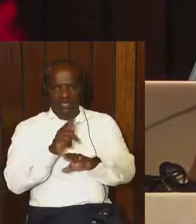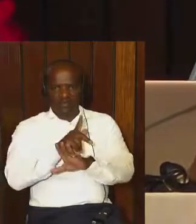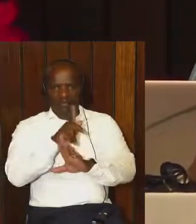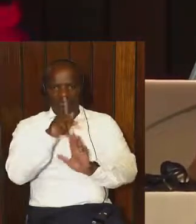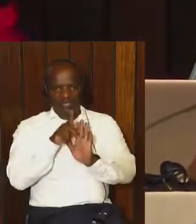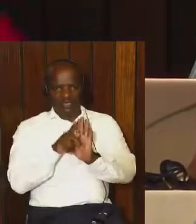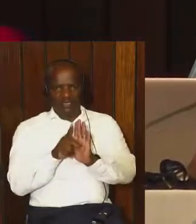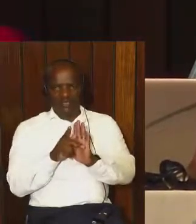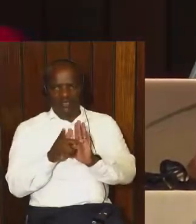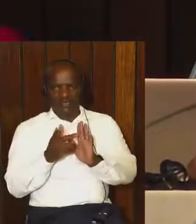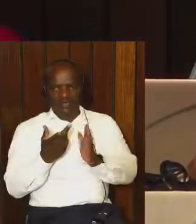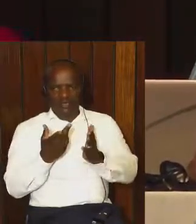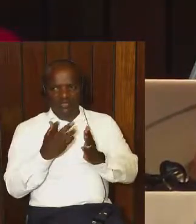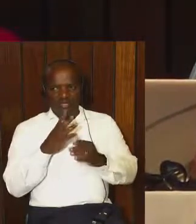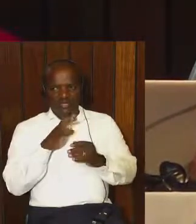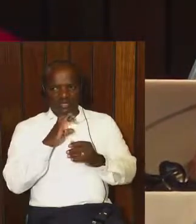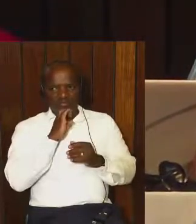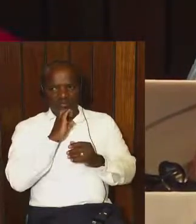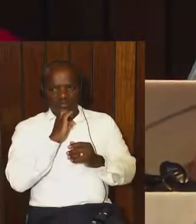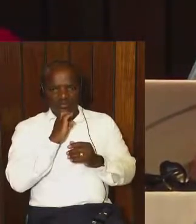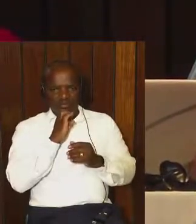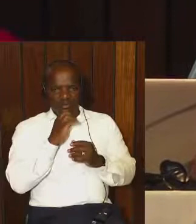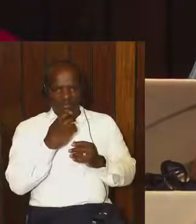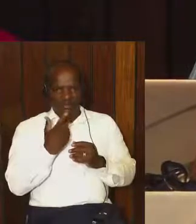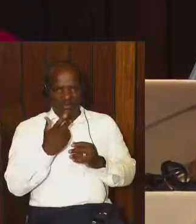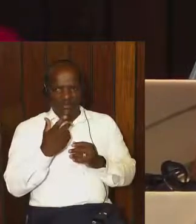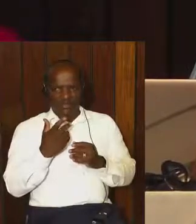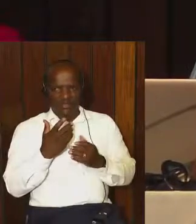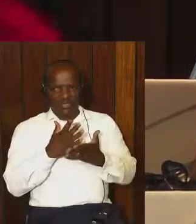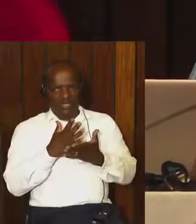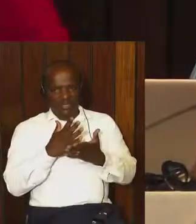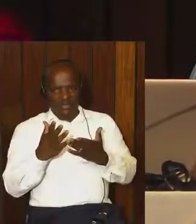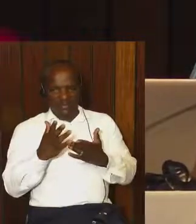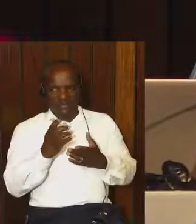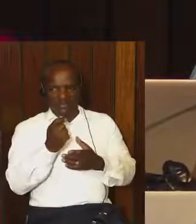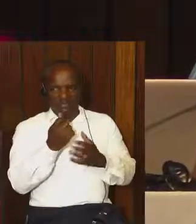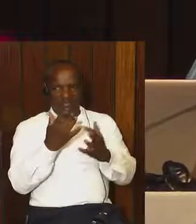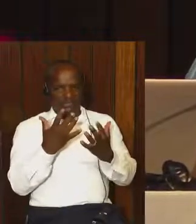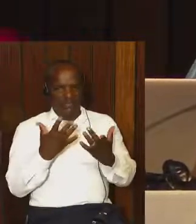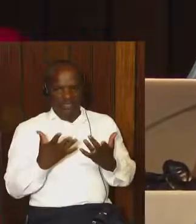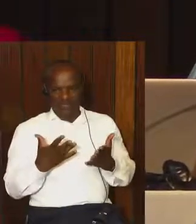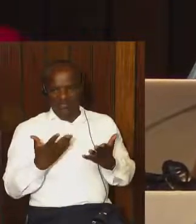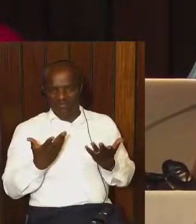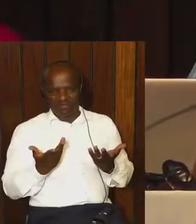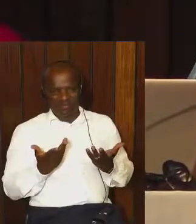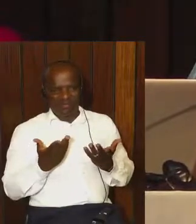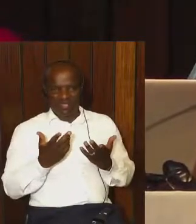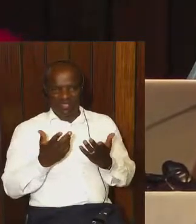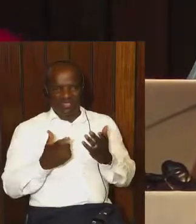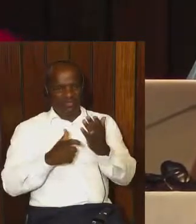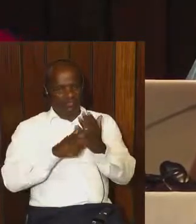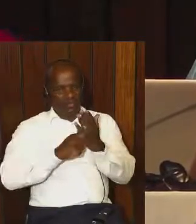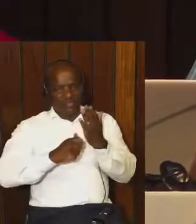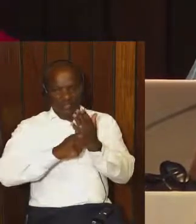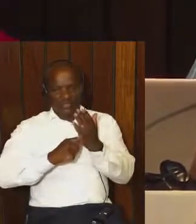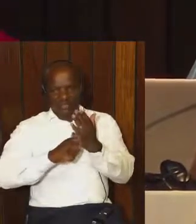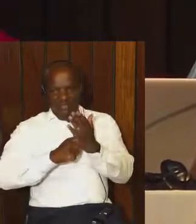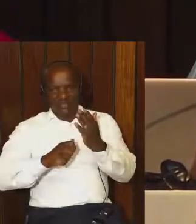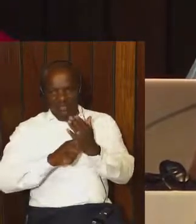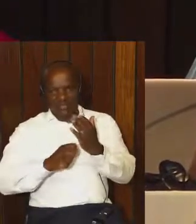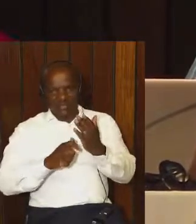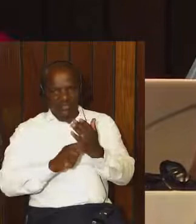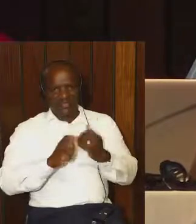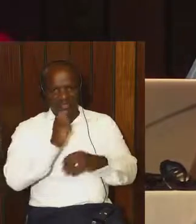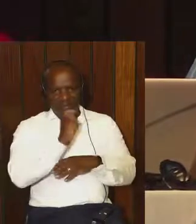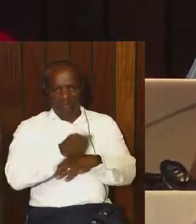What recourse do we have to reclaim some of those funds? Because you cannot expect taxpayers to pay over and over and over